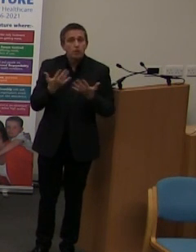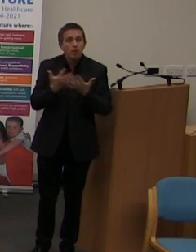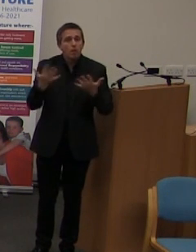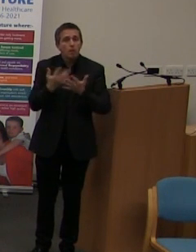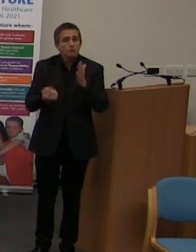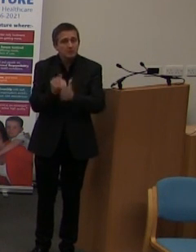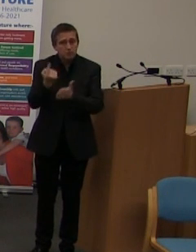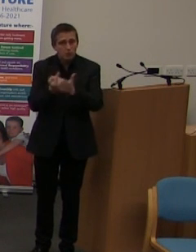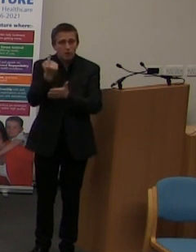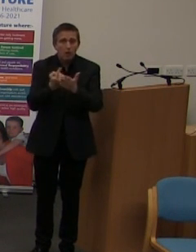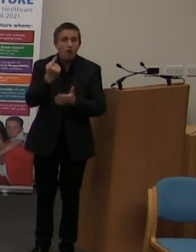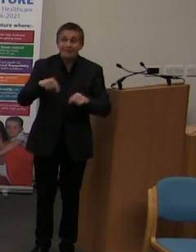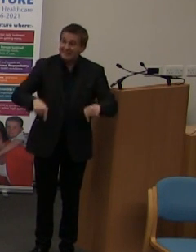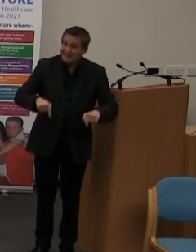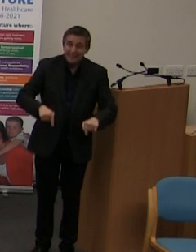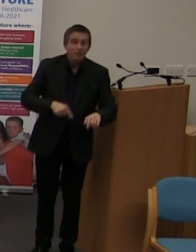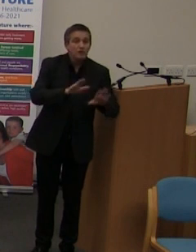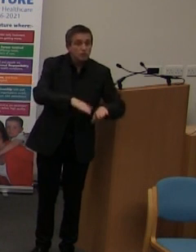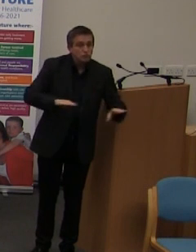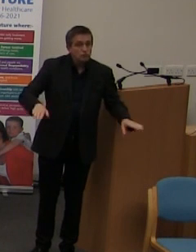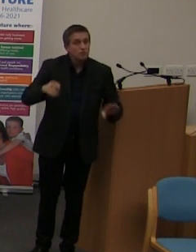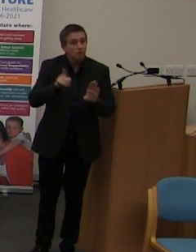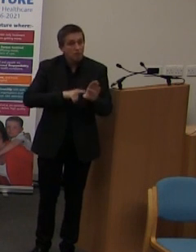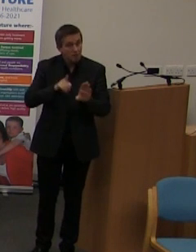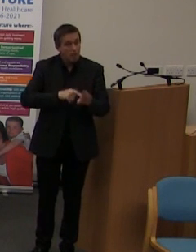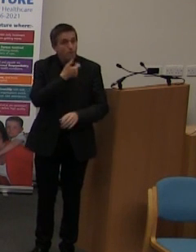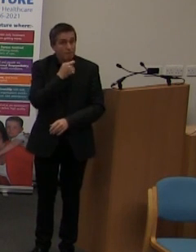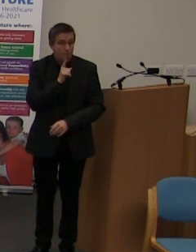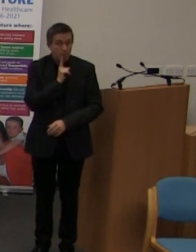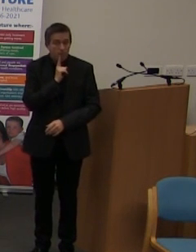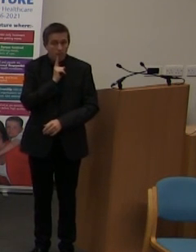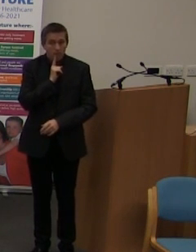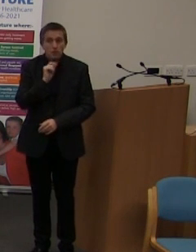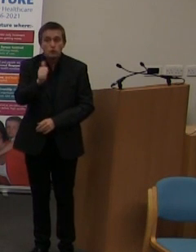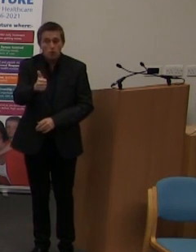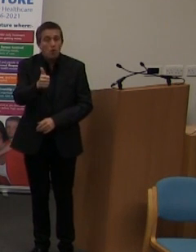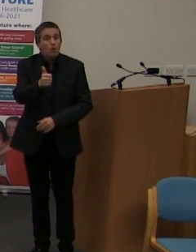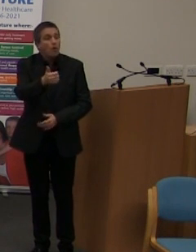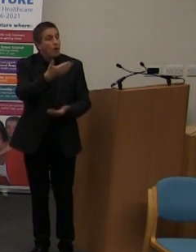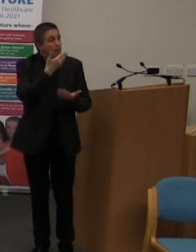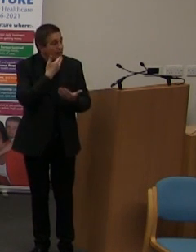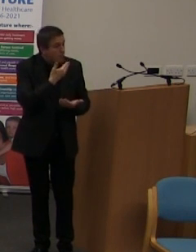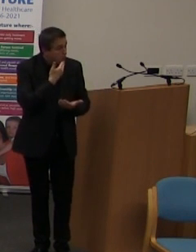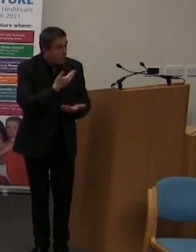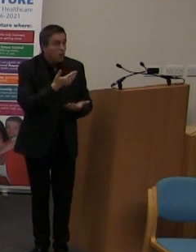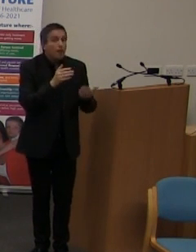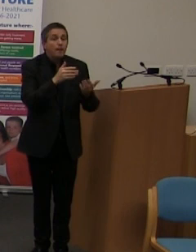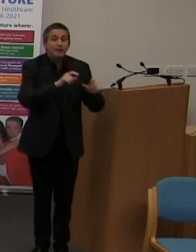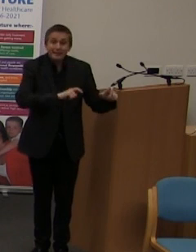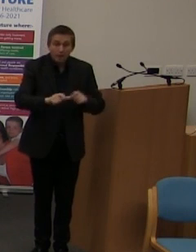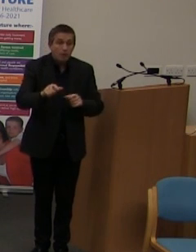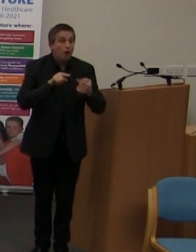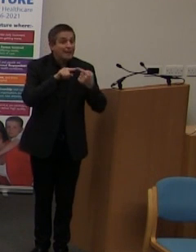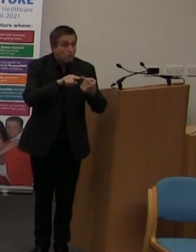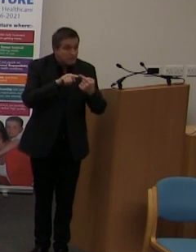for young children and young people in Forth Valley. So thank you again. Please though do stay in touch with us if there are